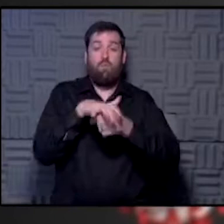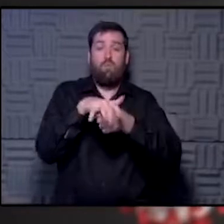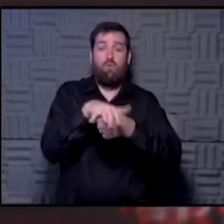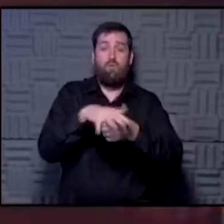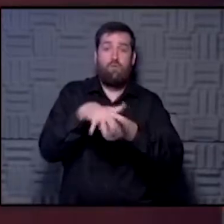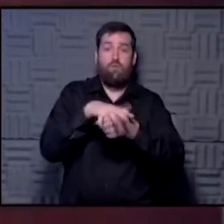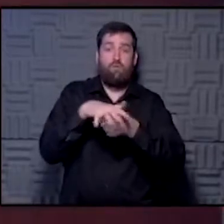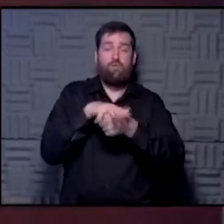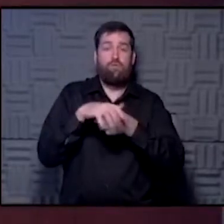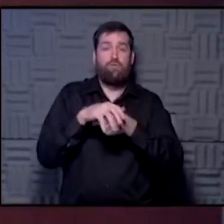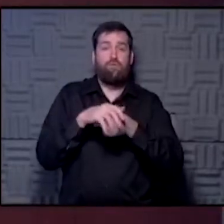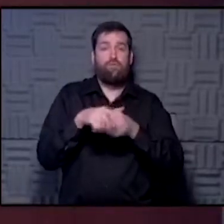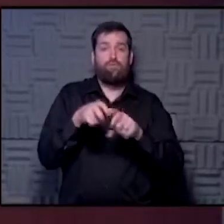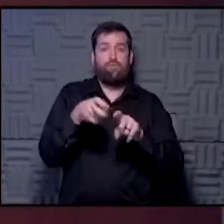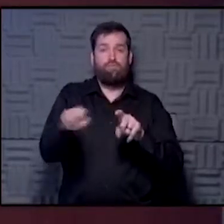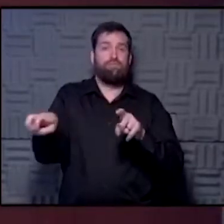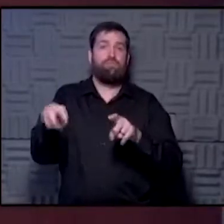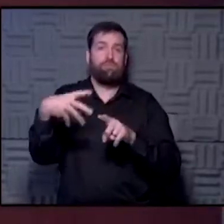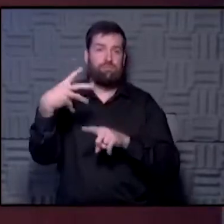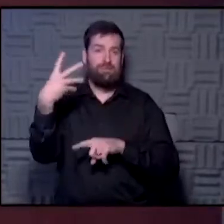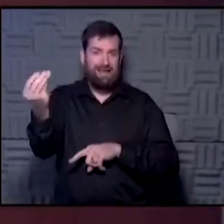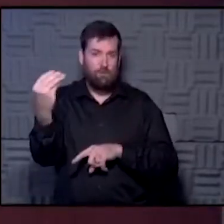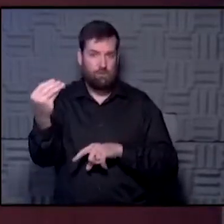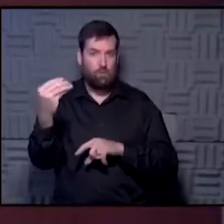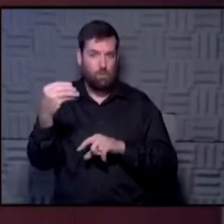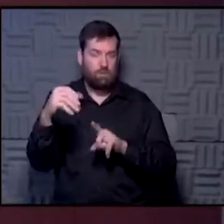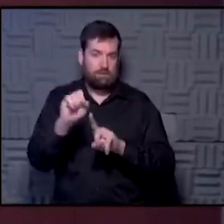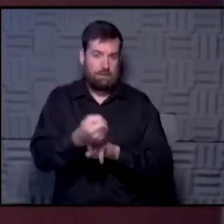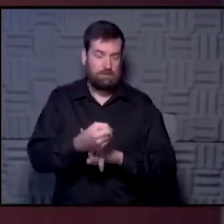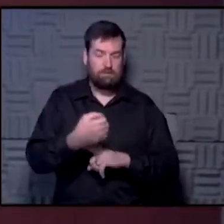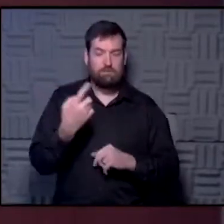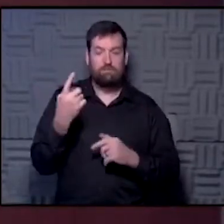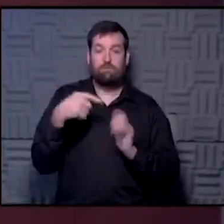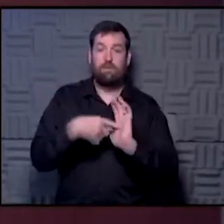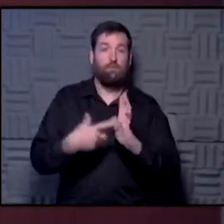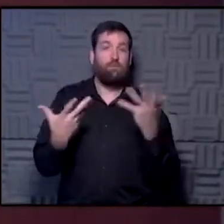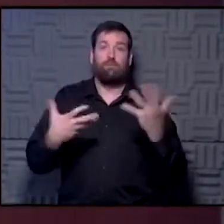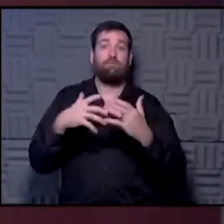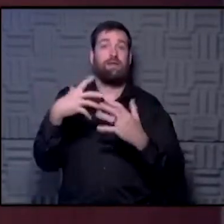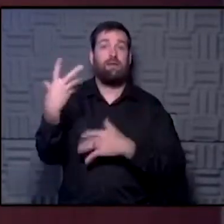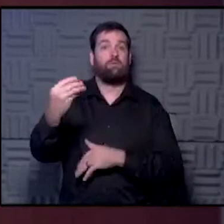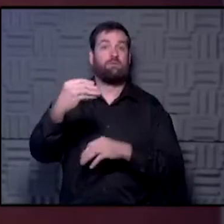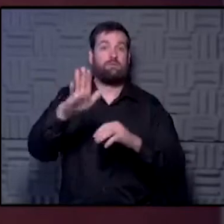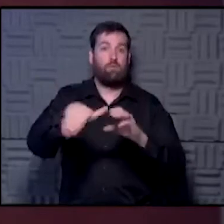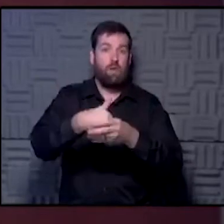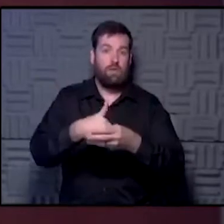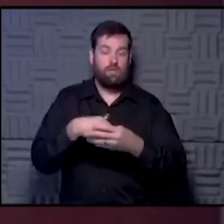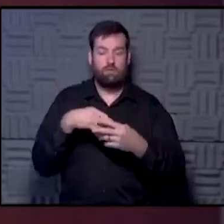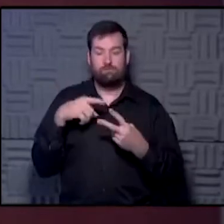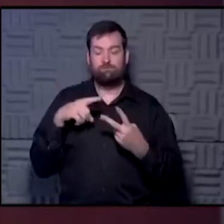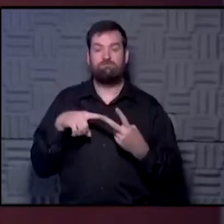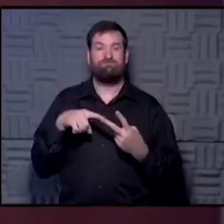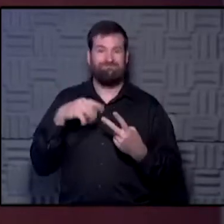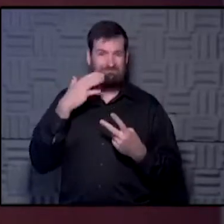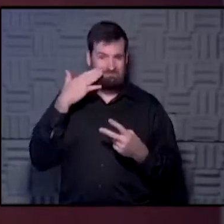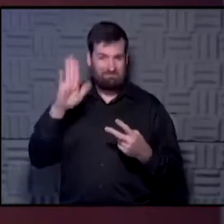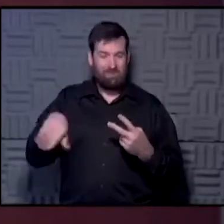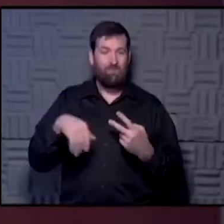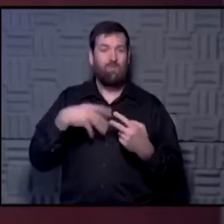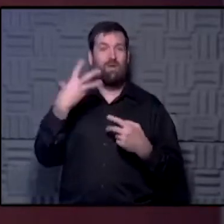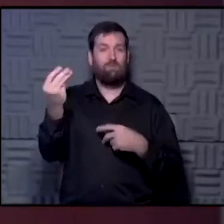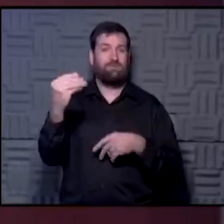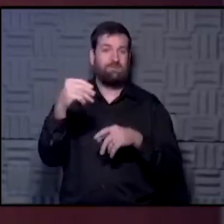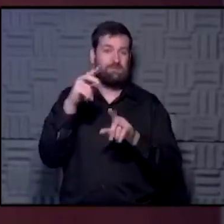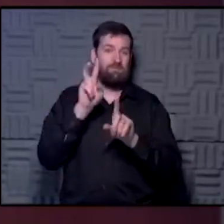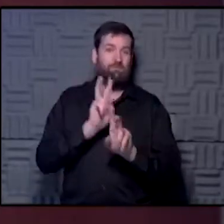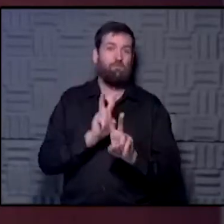area of transmission in outdoor settings, examples being outdoor weddings, We know that there's been outdoor funerals that